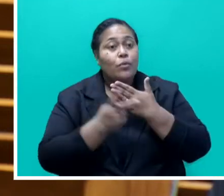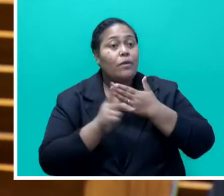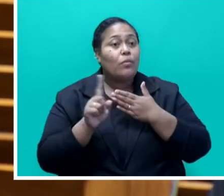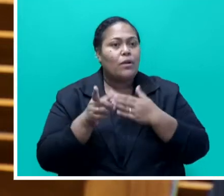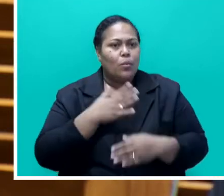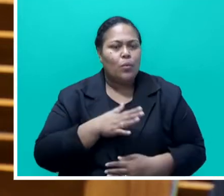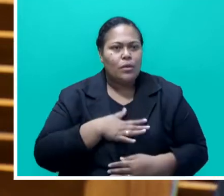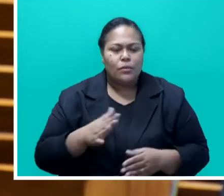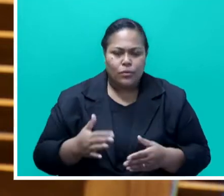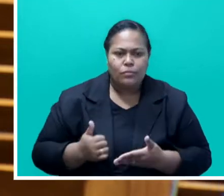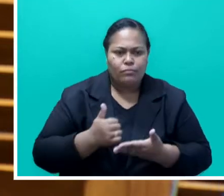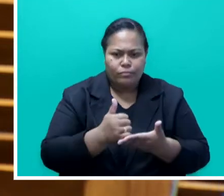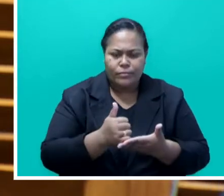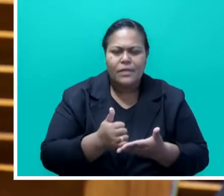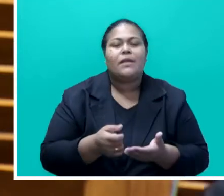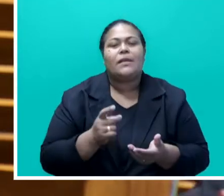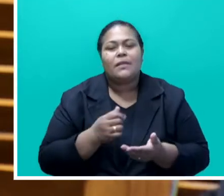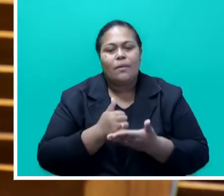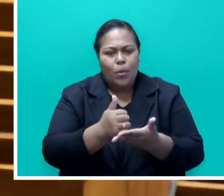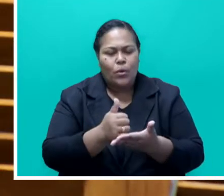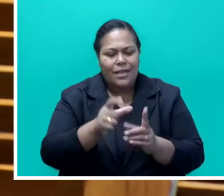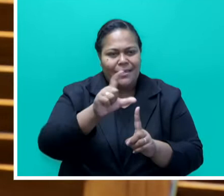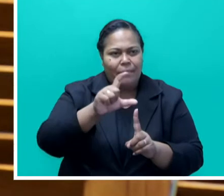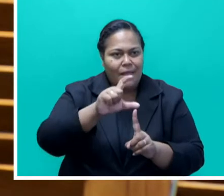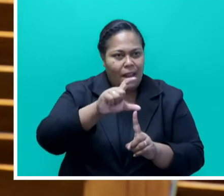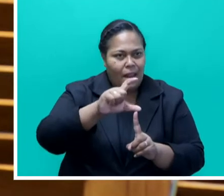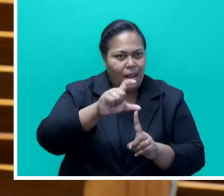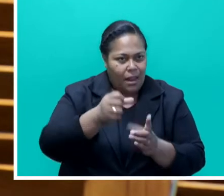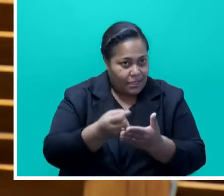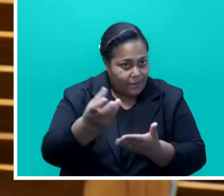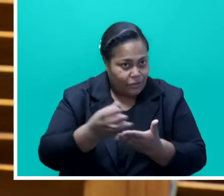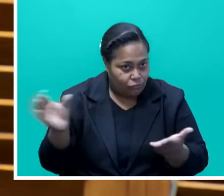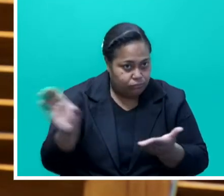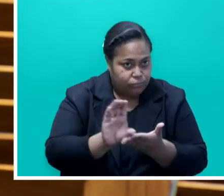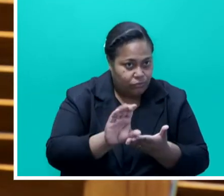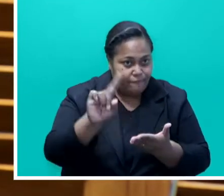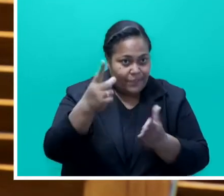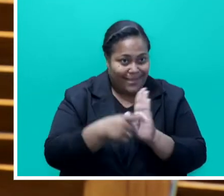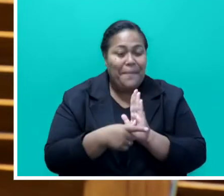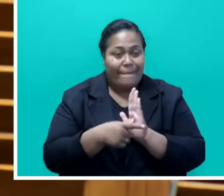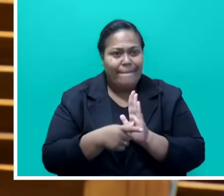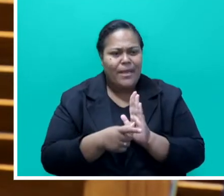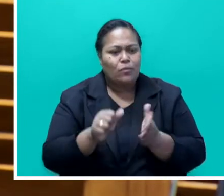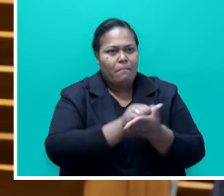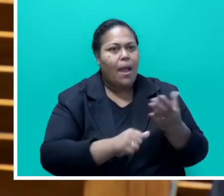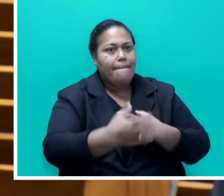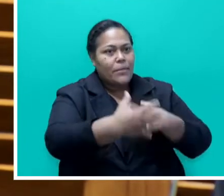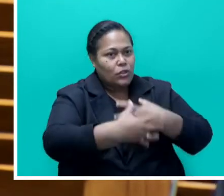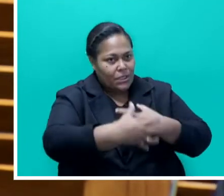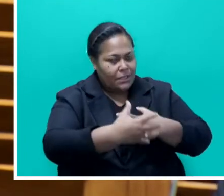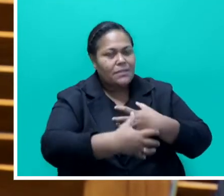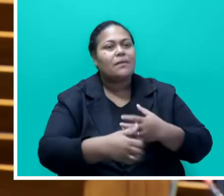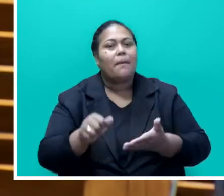capital expenditure and such ideas such as procuring machines, etc., manufacturing machines or